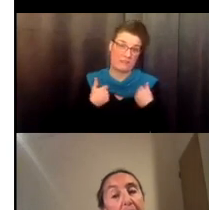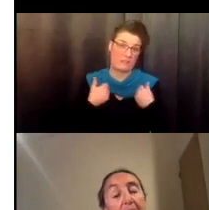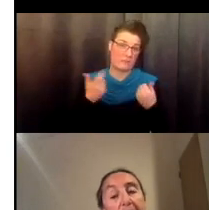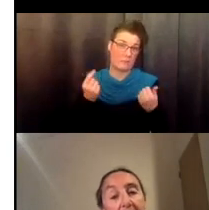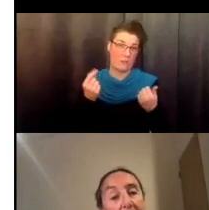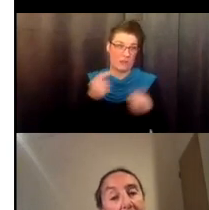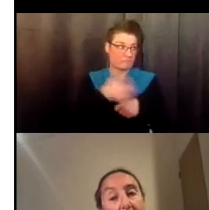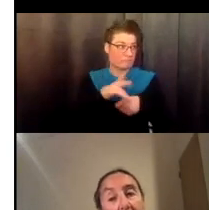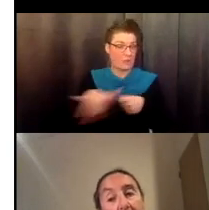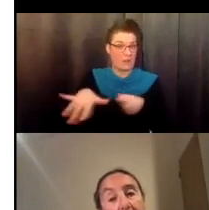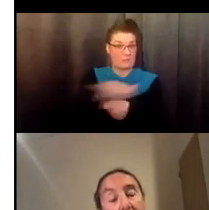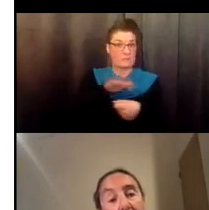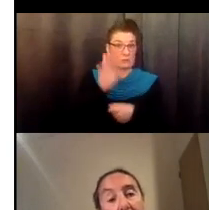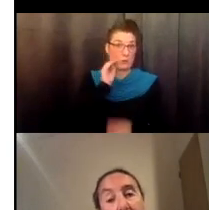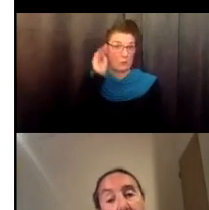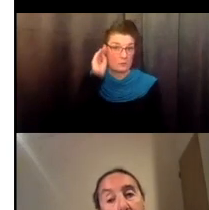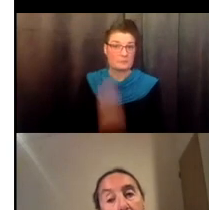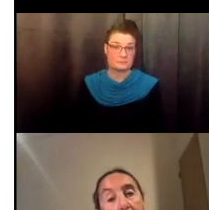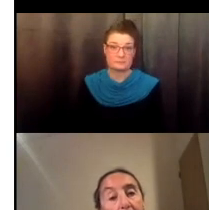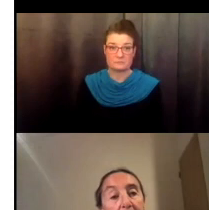neighborhoods. Next.